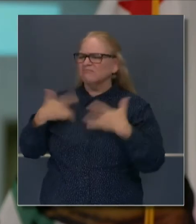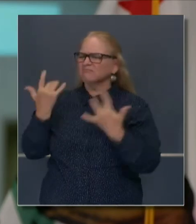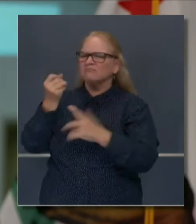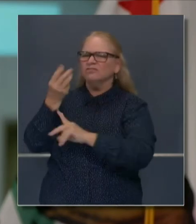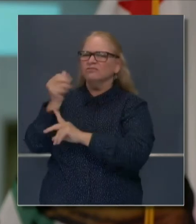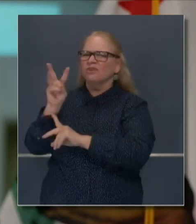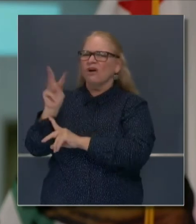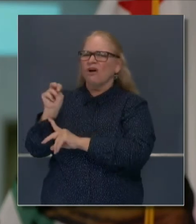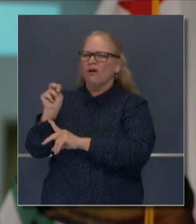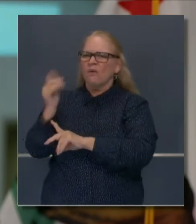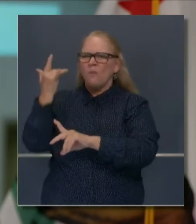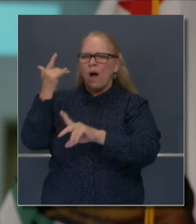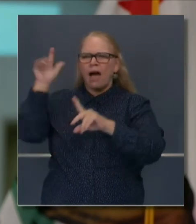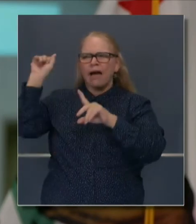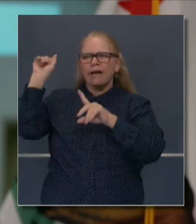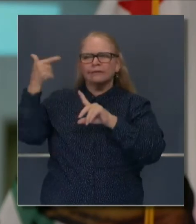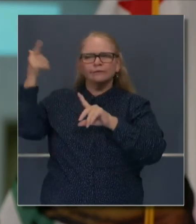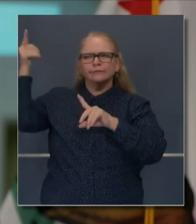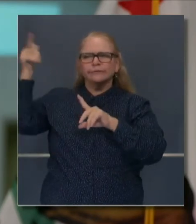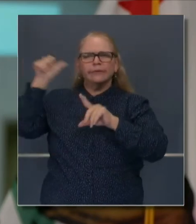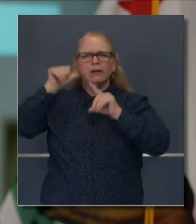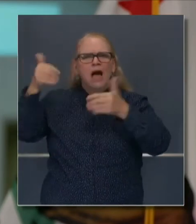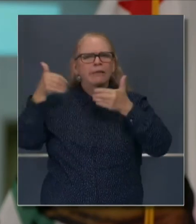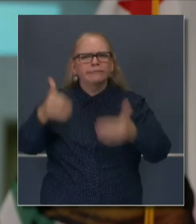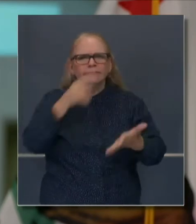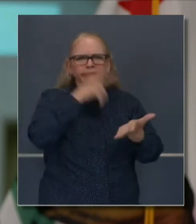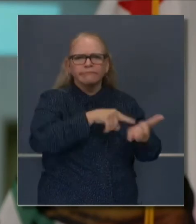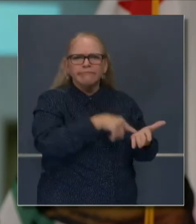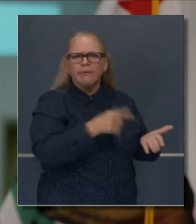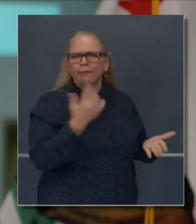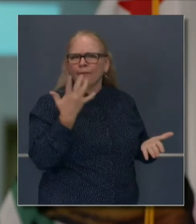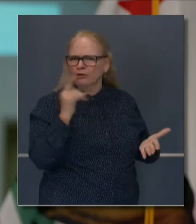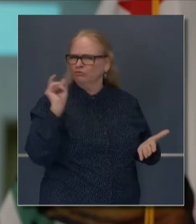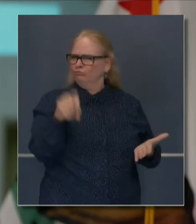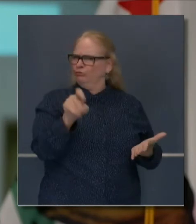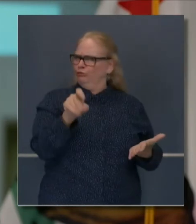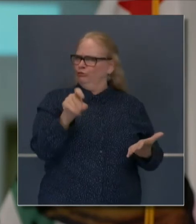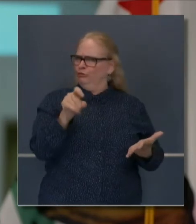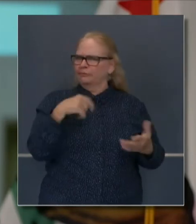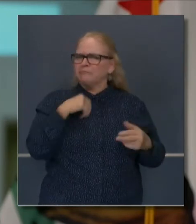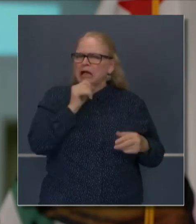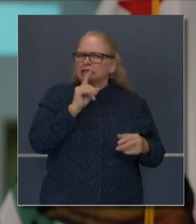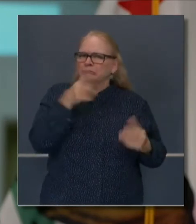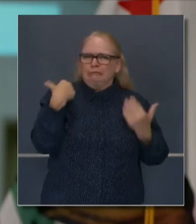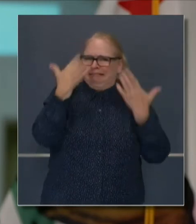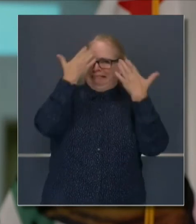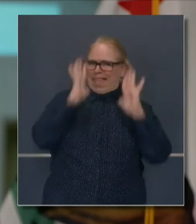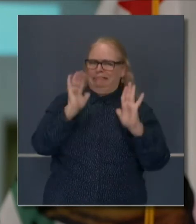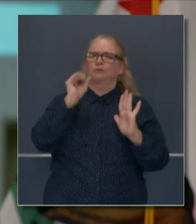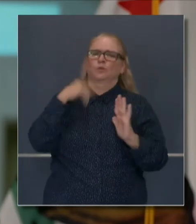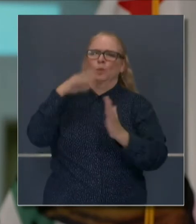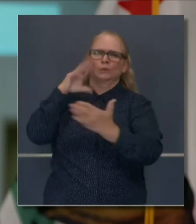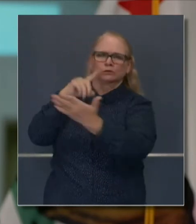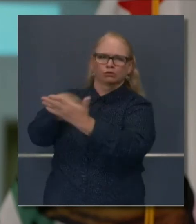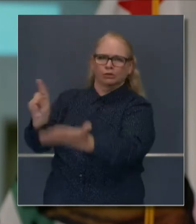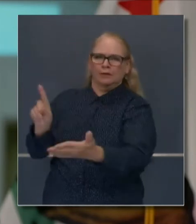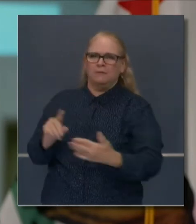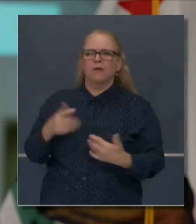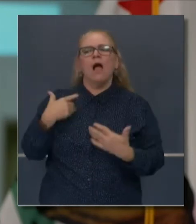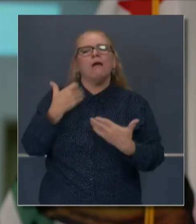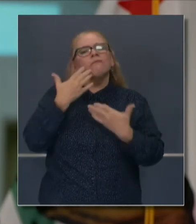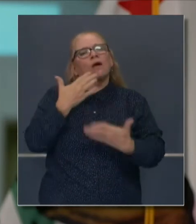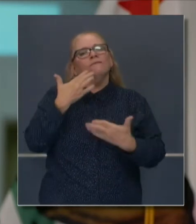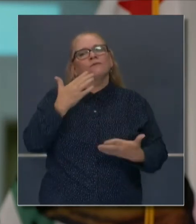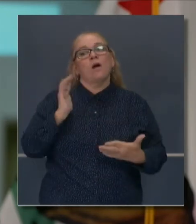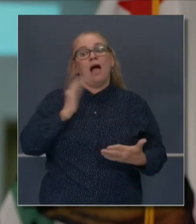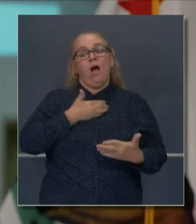Attorney General chose not to move forward in terms of the criminal investigation, though I'm very pleased and grateful to the Attorney General for moving